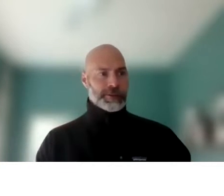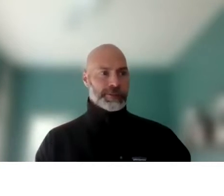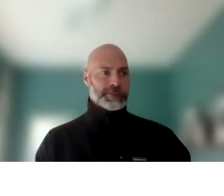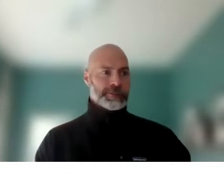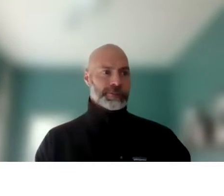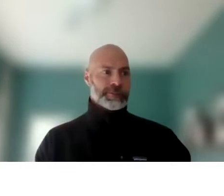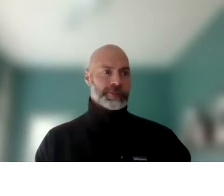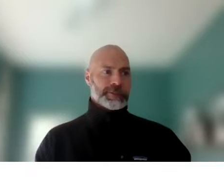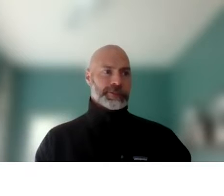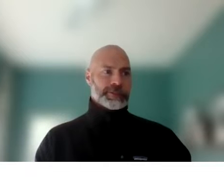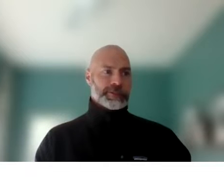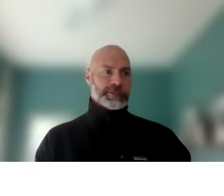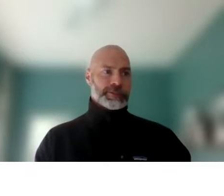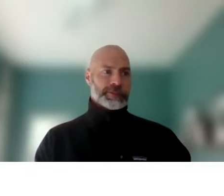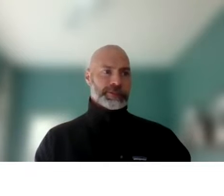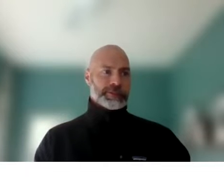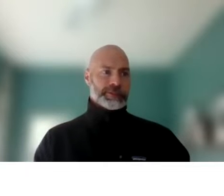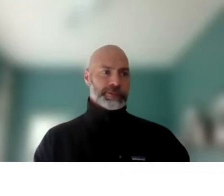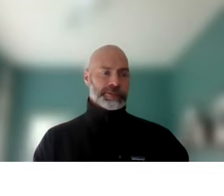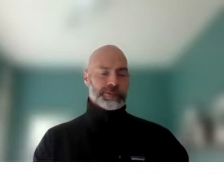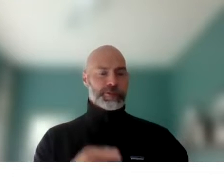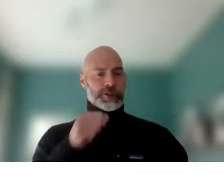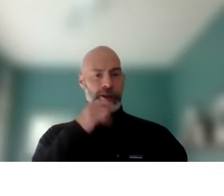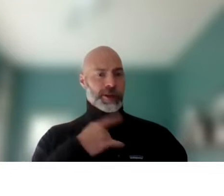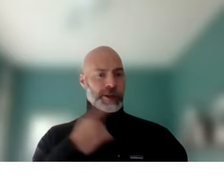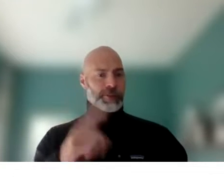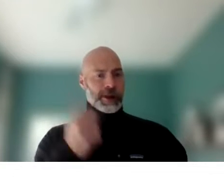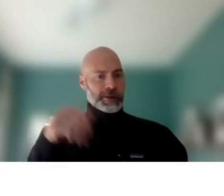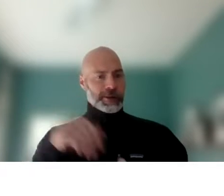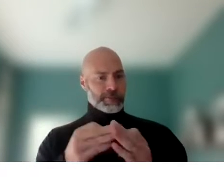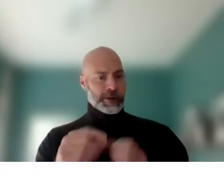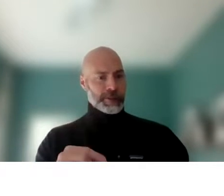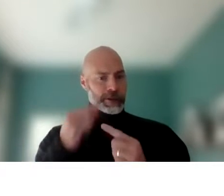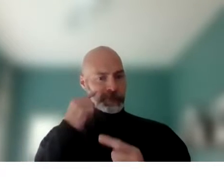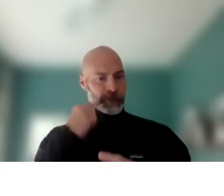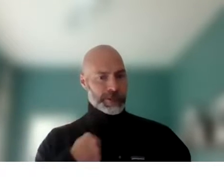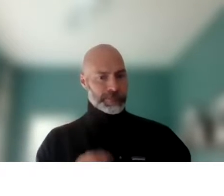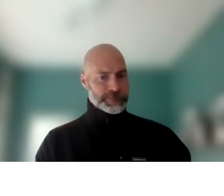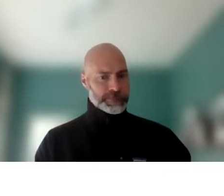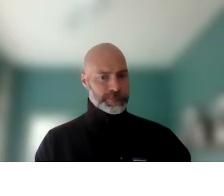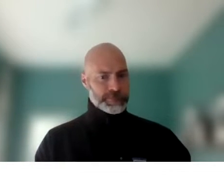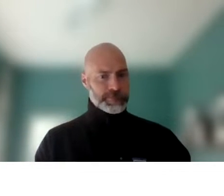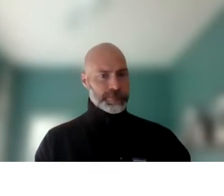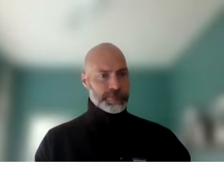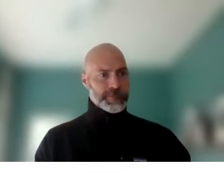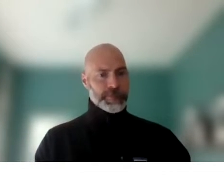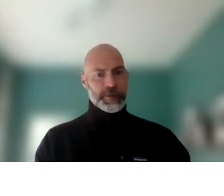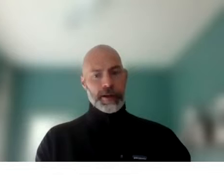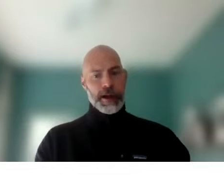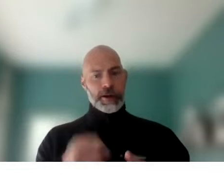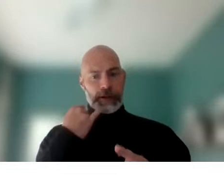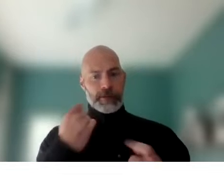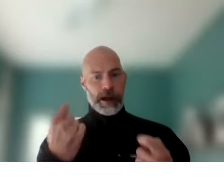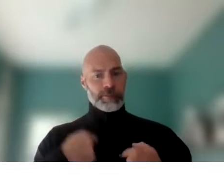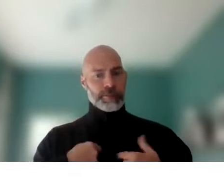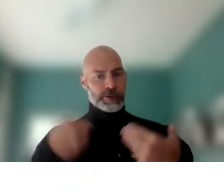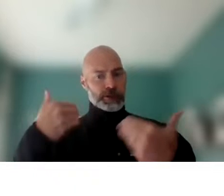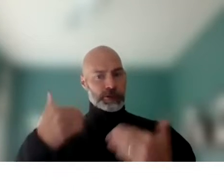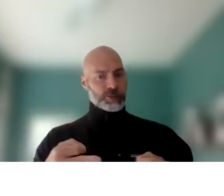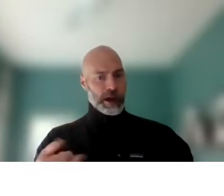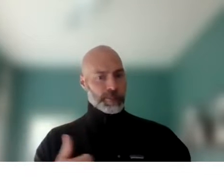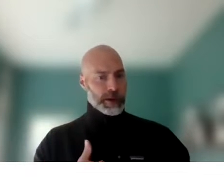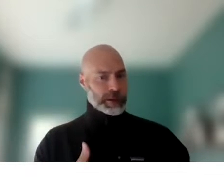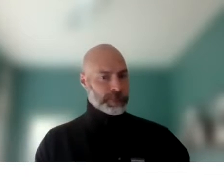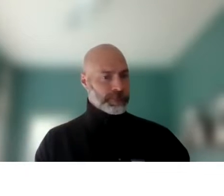my dog, and they always say it's Dad's dog, right? So she's mine. Nobody else really likes her except for me, and I like it that